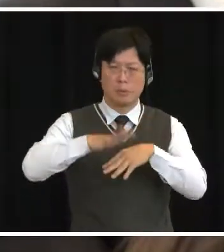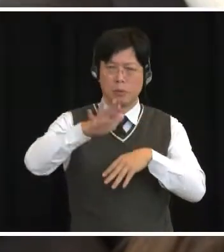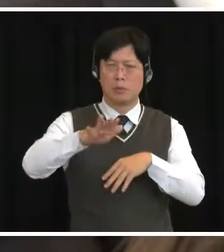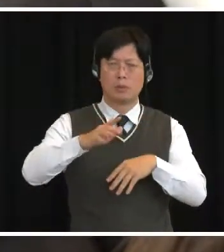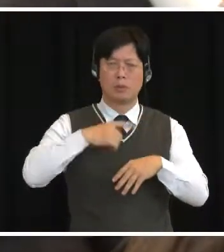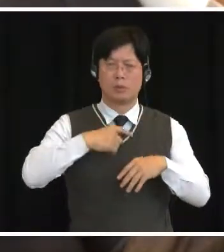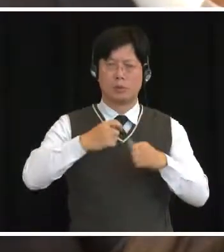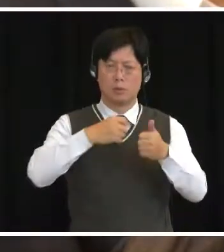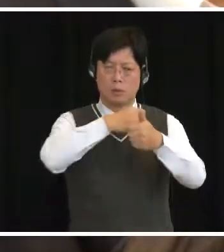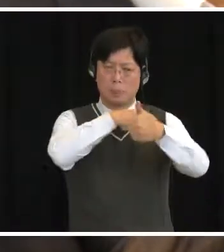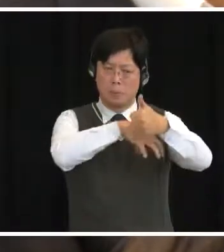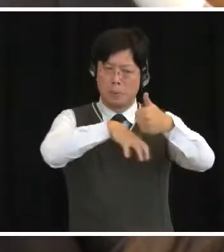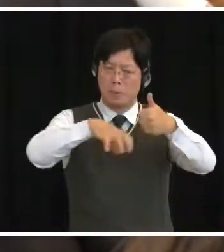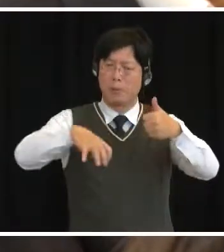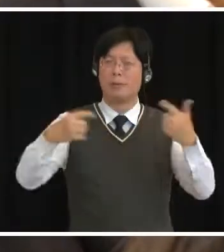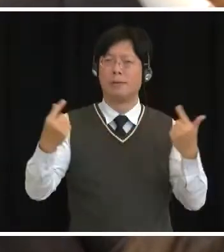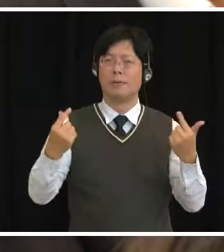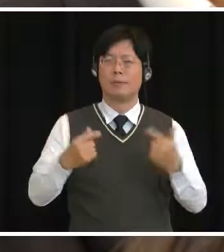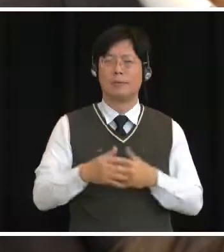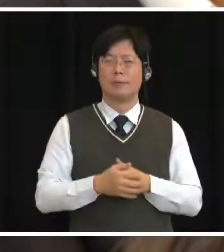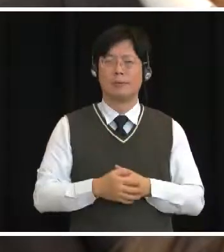their class leader will be.